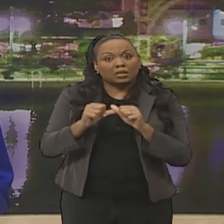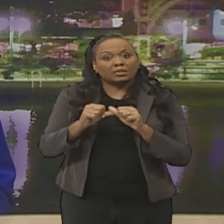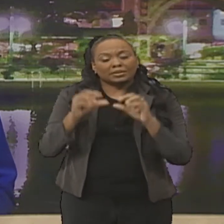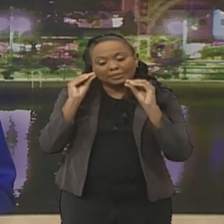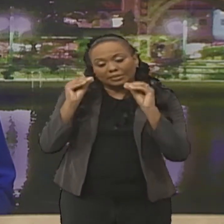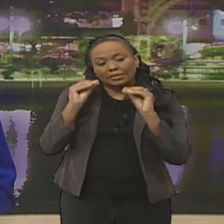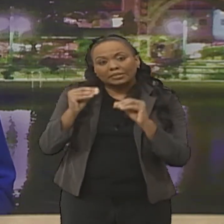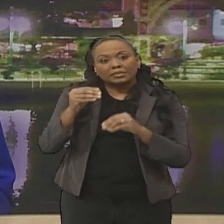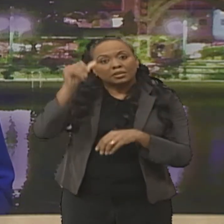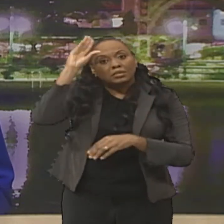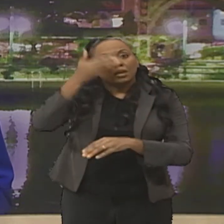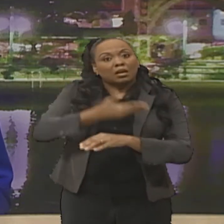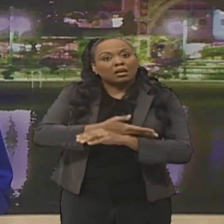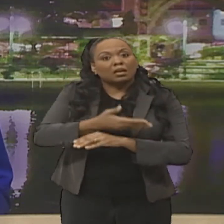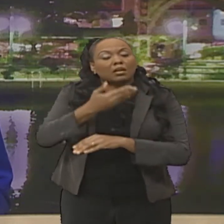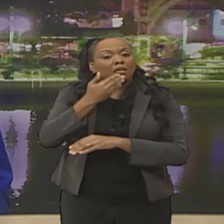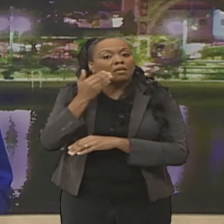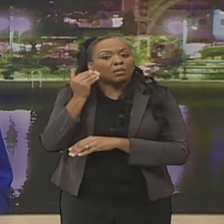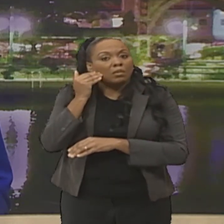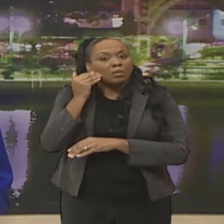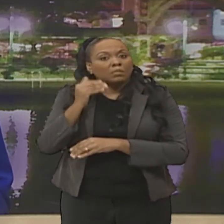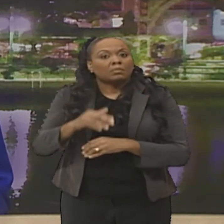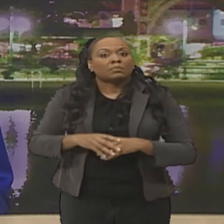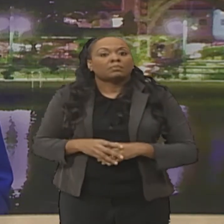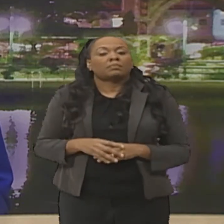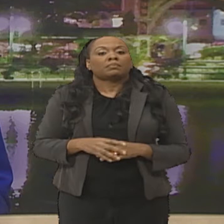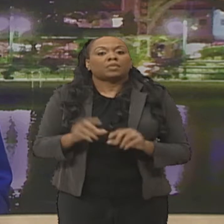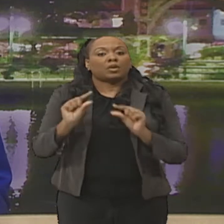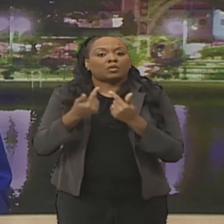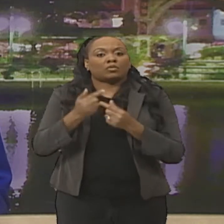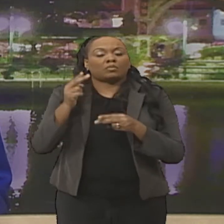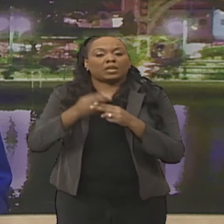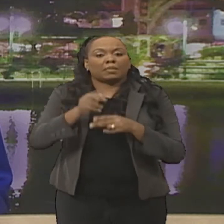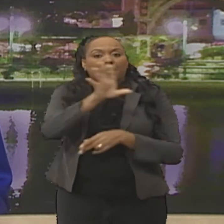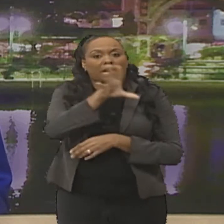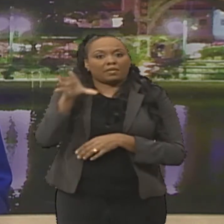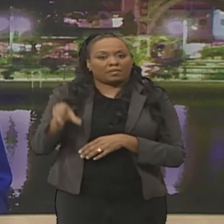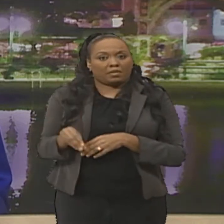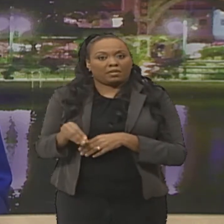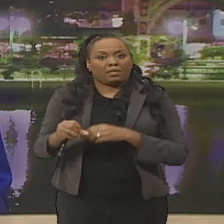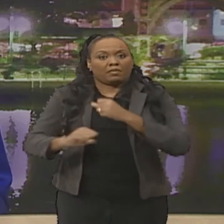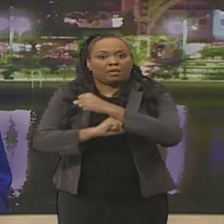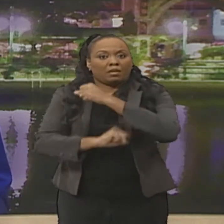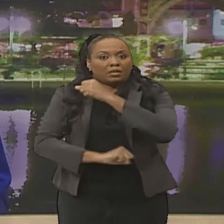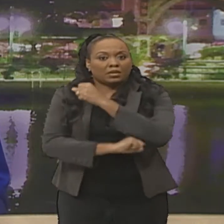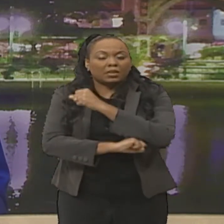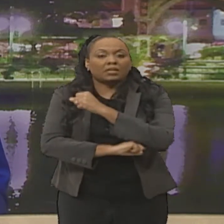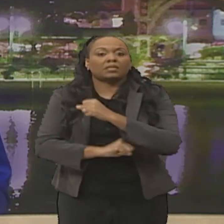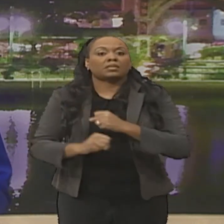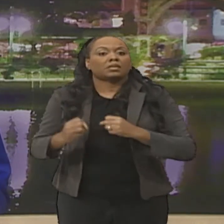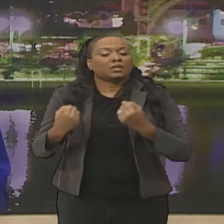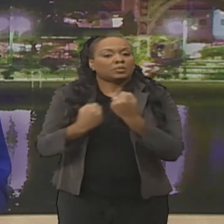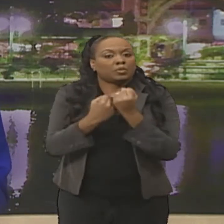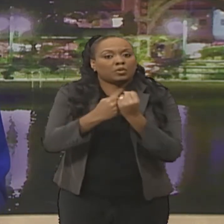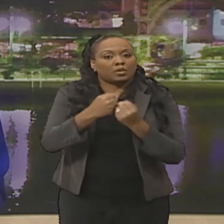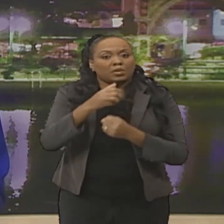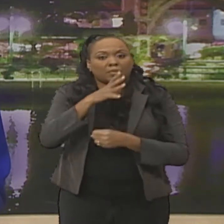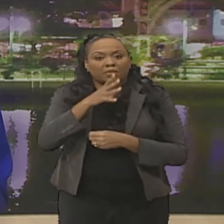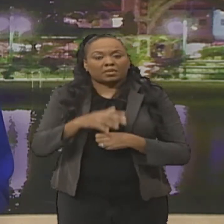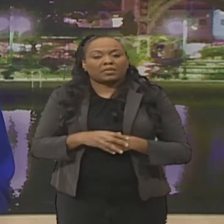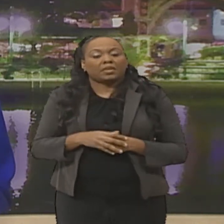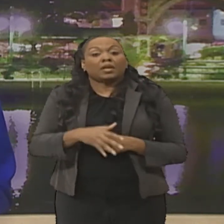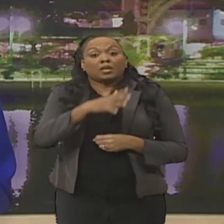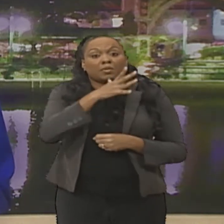son. The African Heritage Foundation is in the middle of the impasse, providing support to the unnamed single mother. Now, it claims the